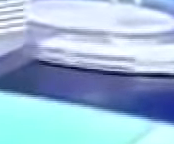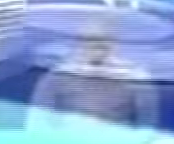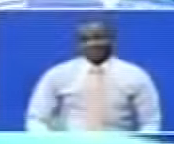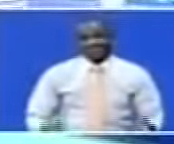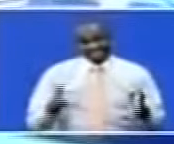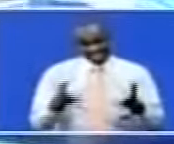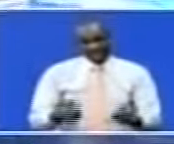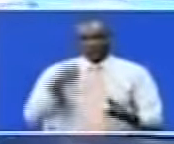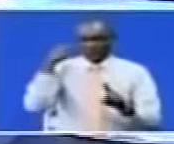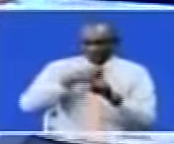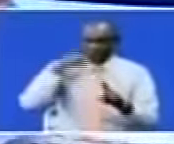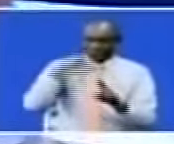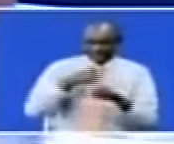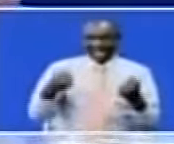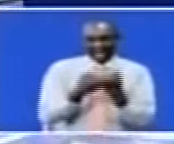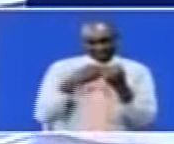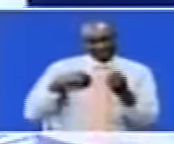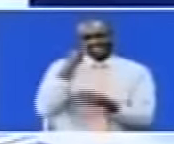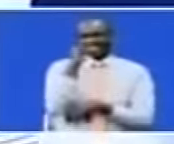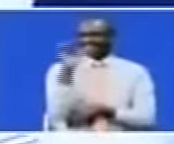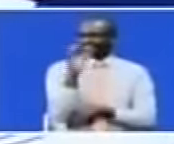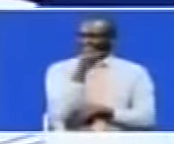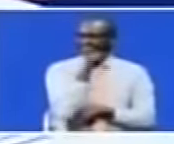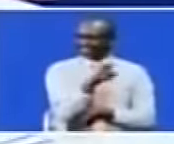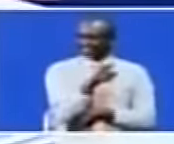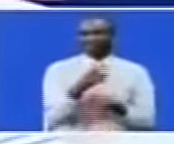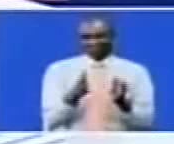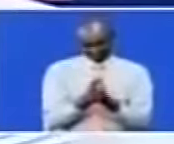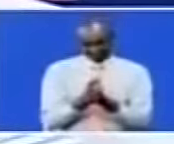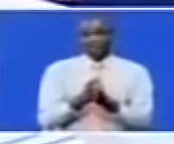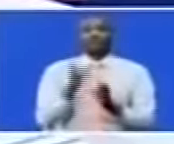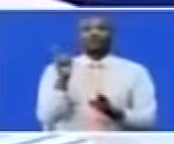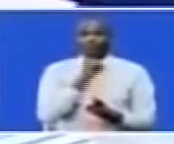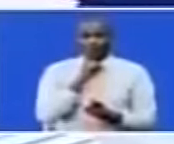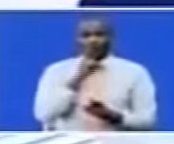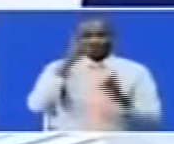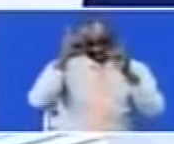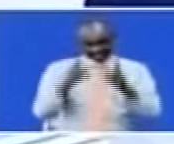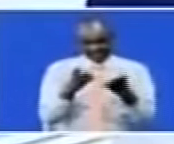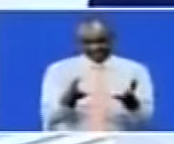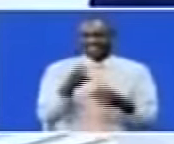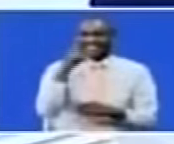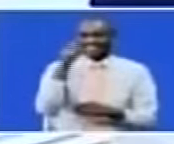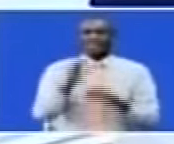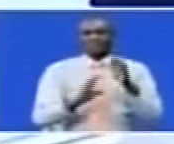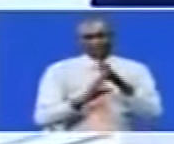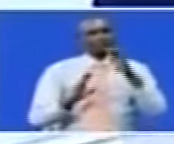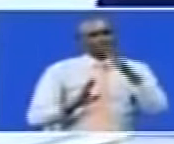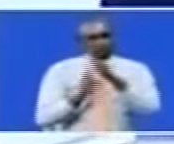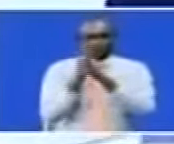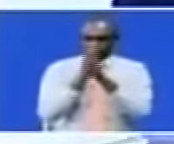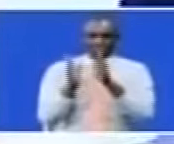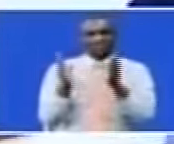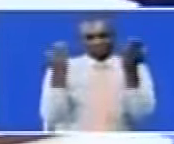the loss of lobbying at the Assembly of State Parties over the Kenyan cases, and the D-Day is tomorrow. This is KTN Prime, the top stories